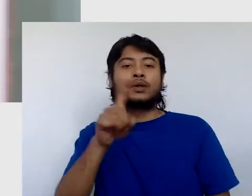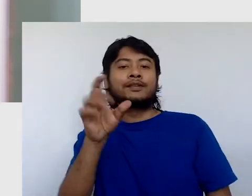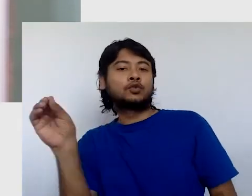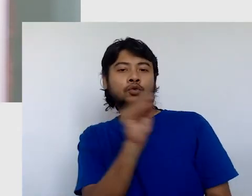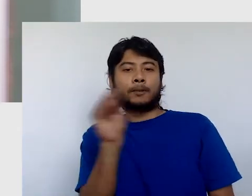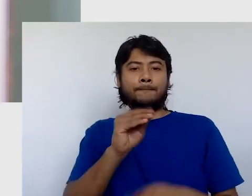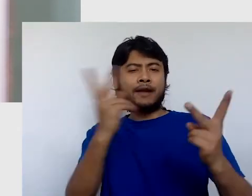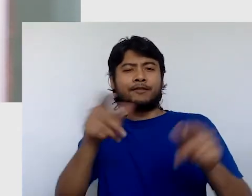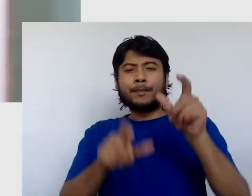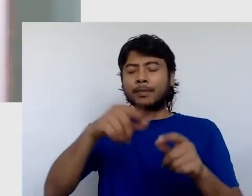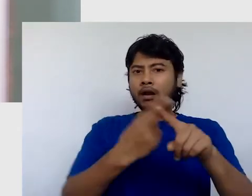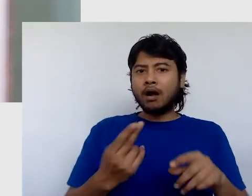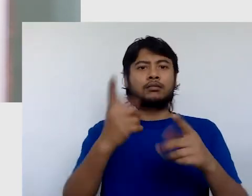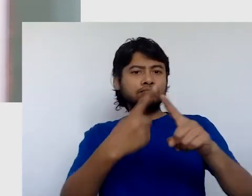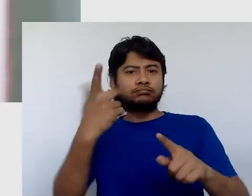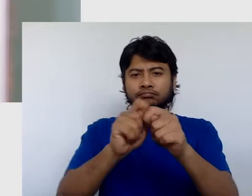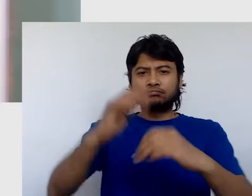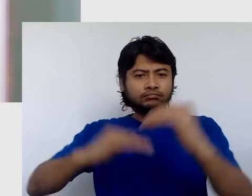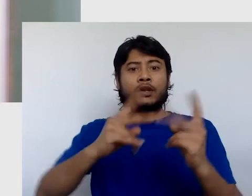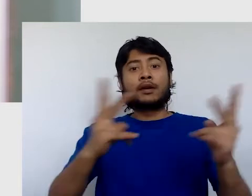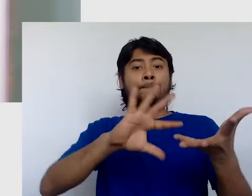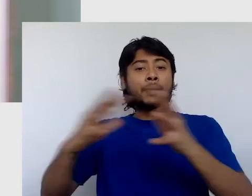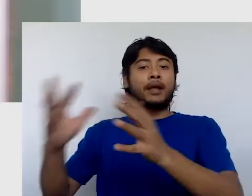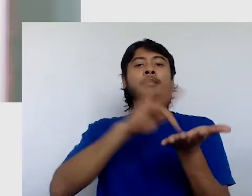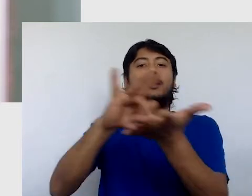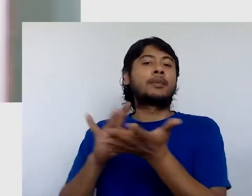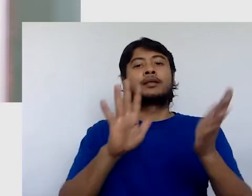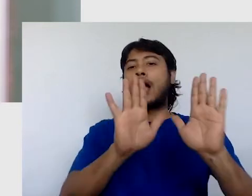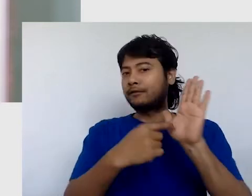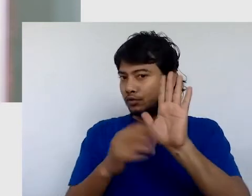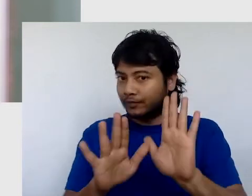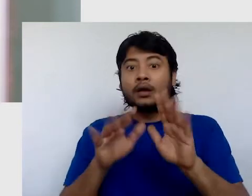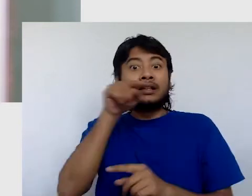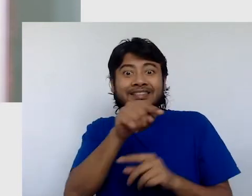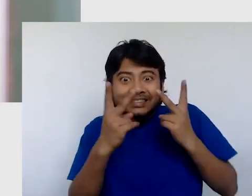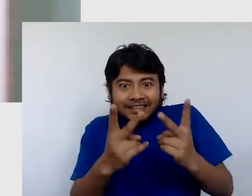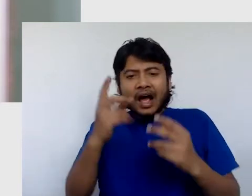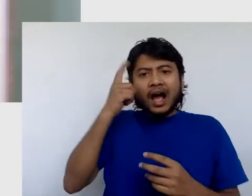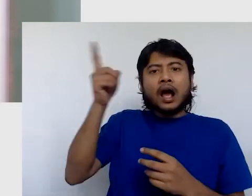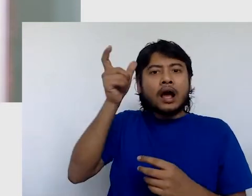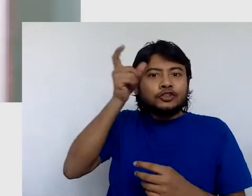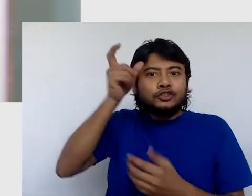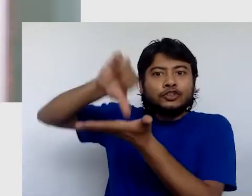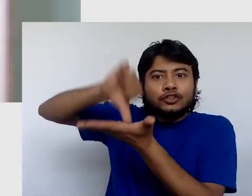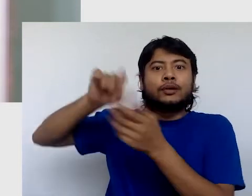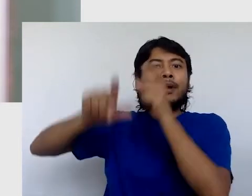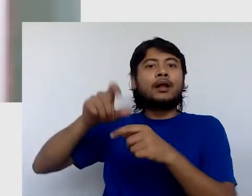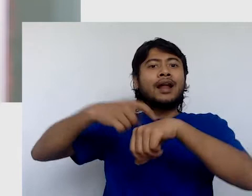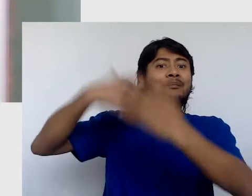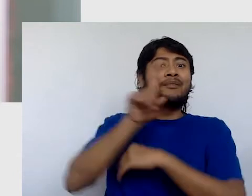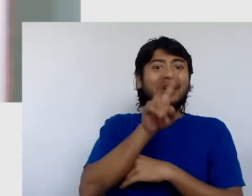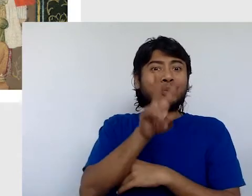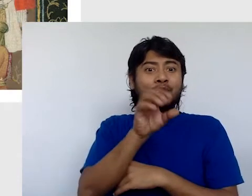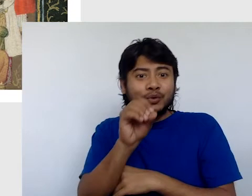cultural strands. The migration of Central Asian Turks to India in the 13th and 14th century brought Persian culture to